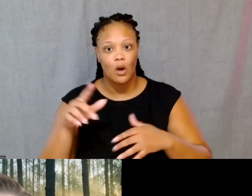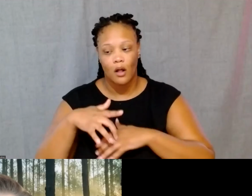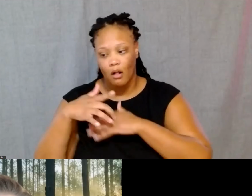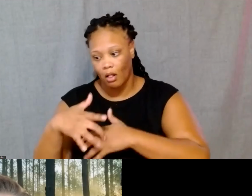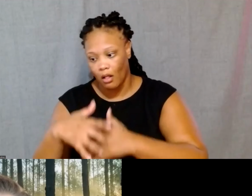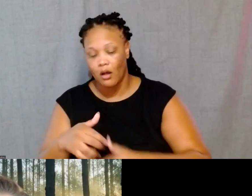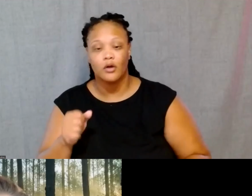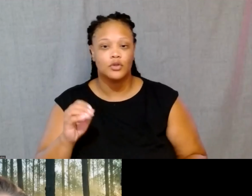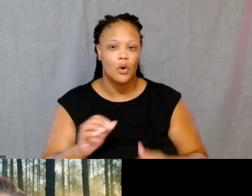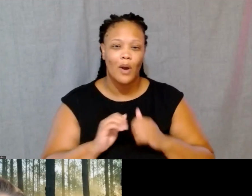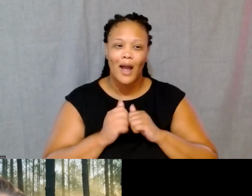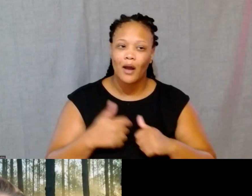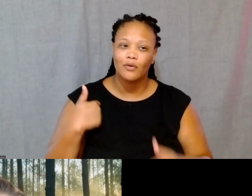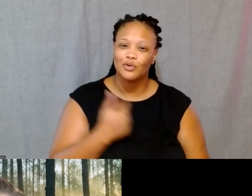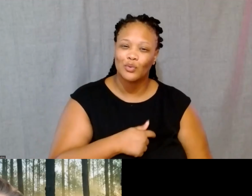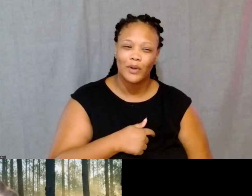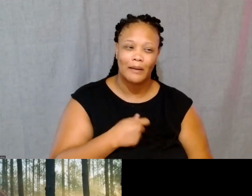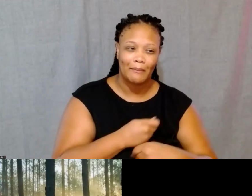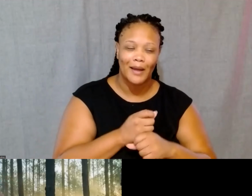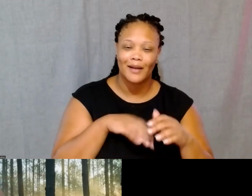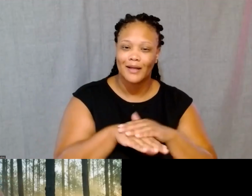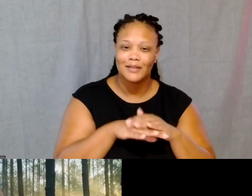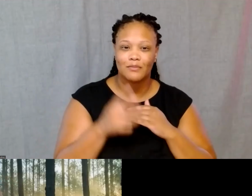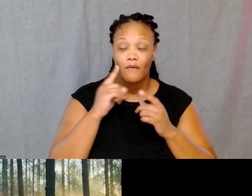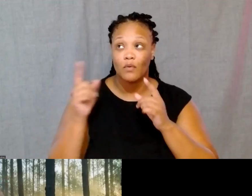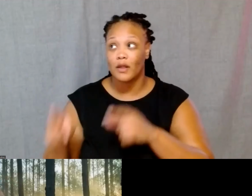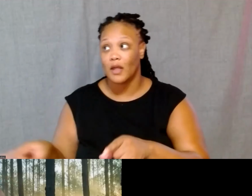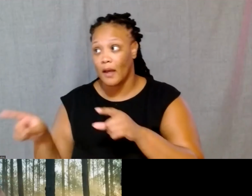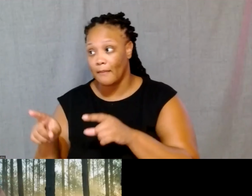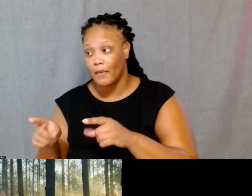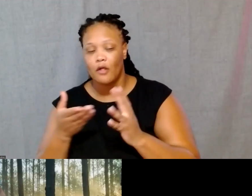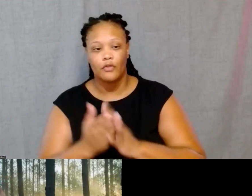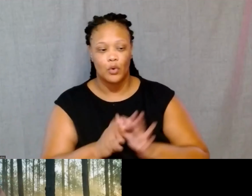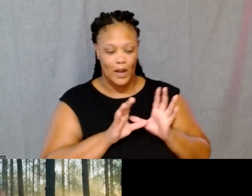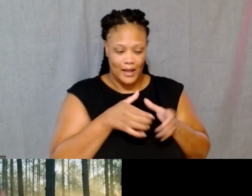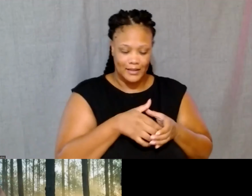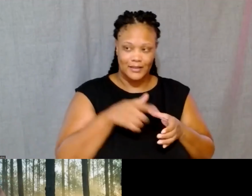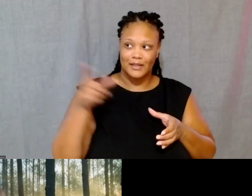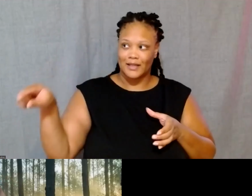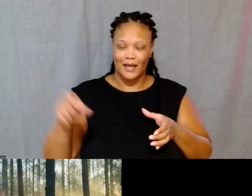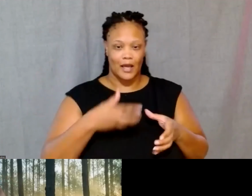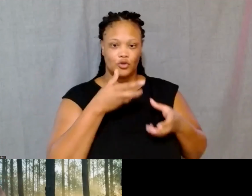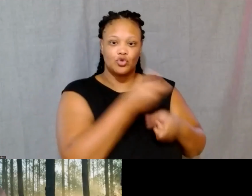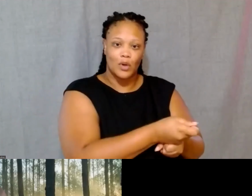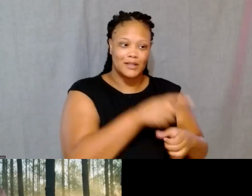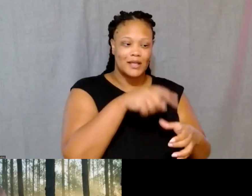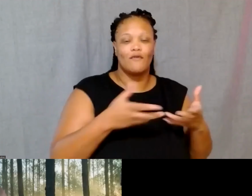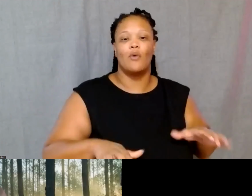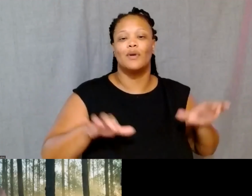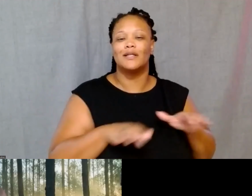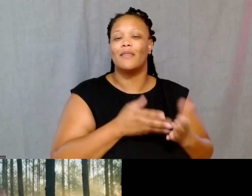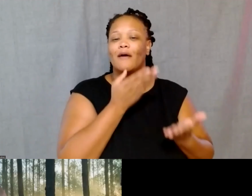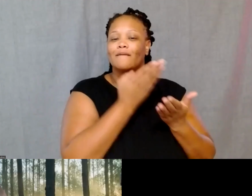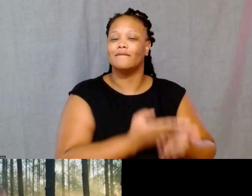And so how do we make it accessible to them through an entity that they trust, that has already done some of the vetting for them? That's my